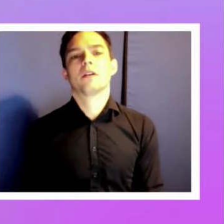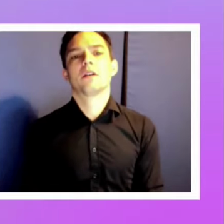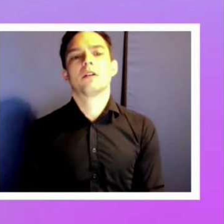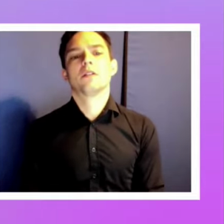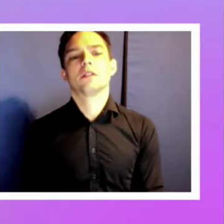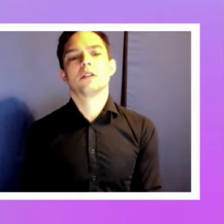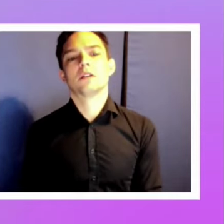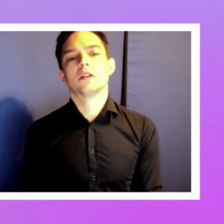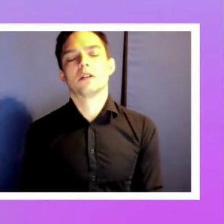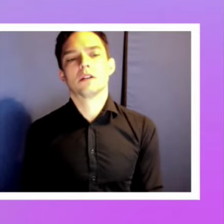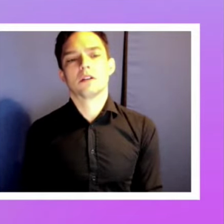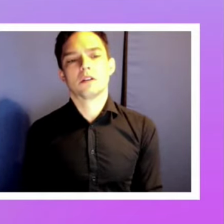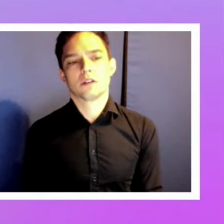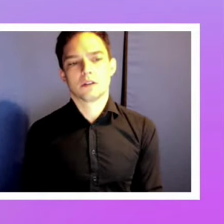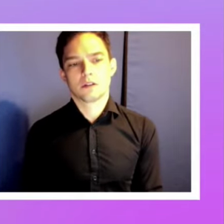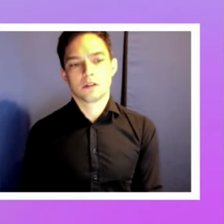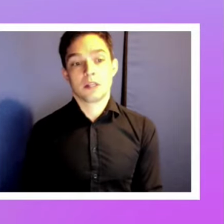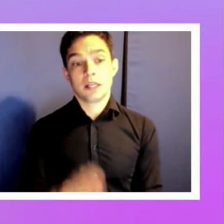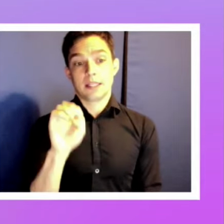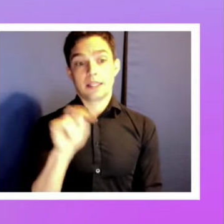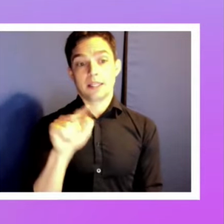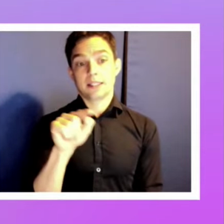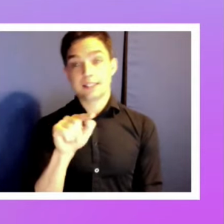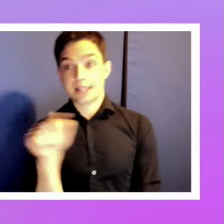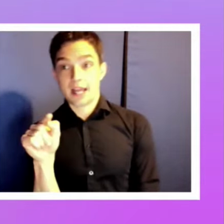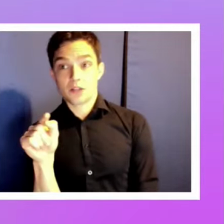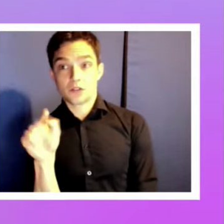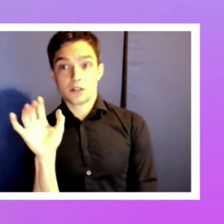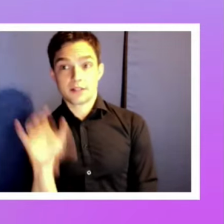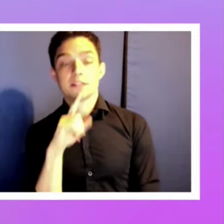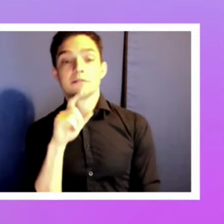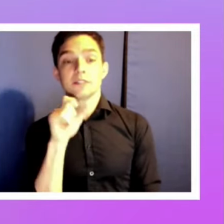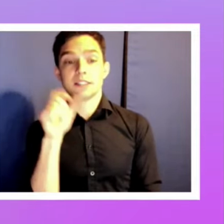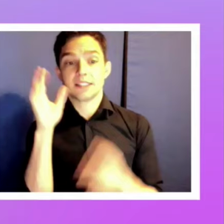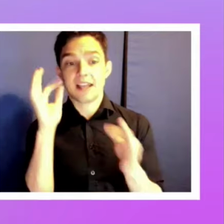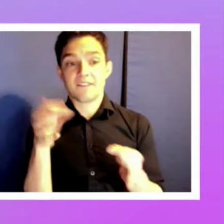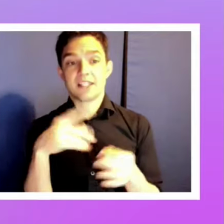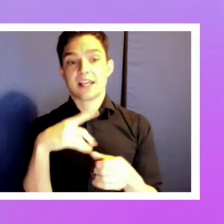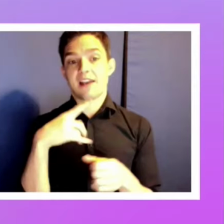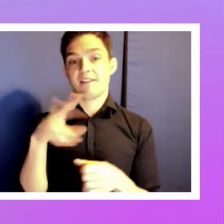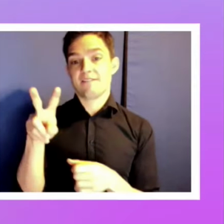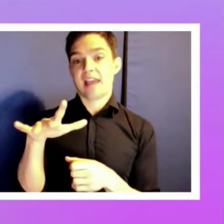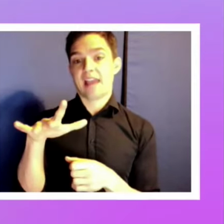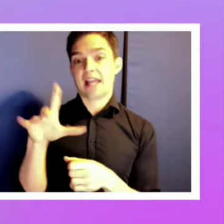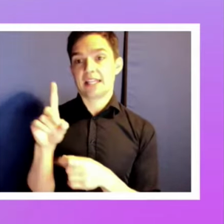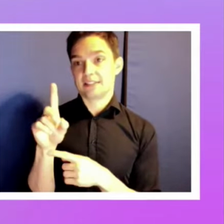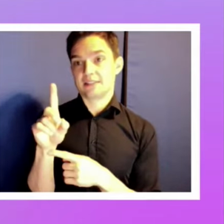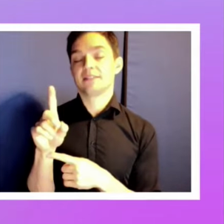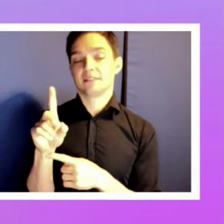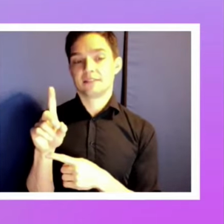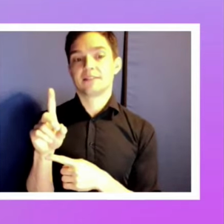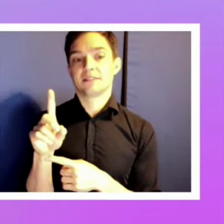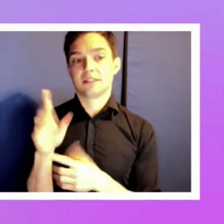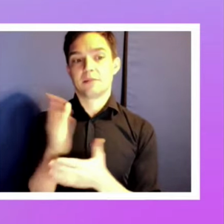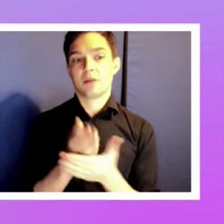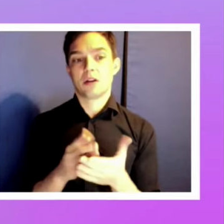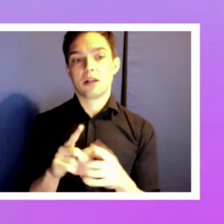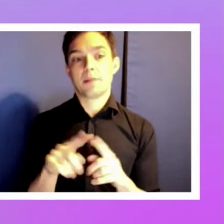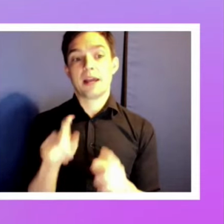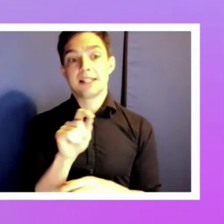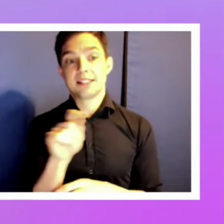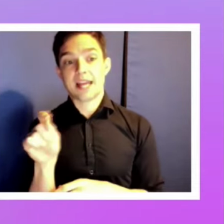Which the EN dash, that is definitely a valid part, but the dash United States is